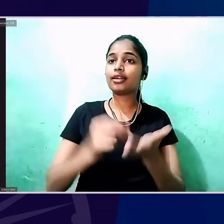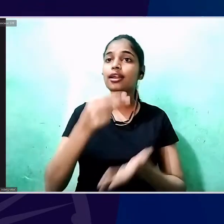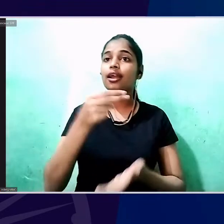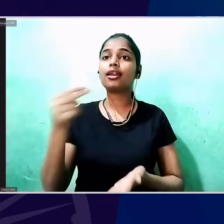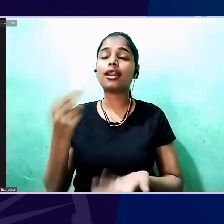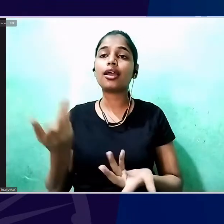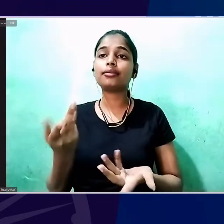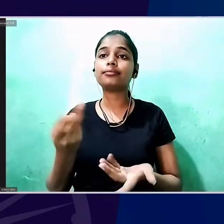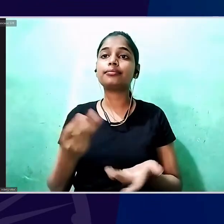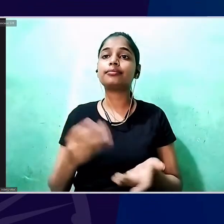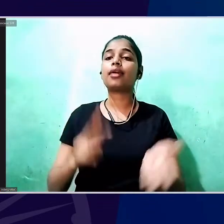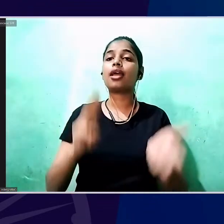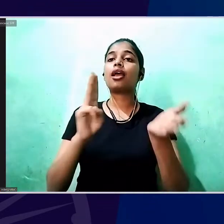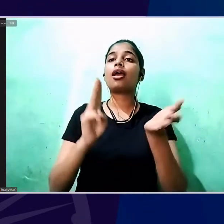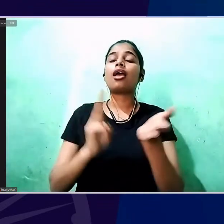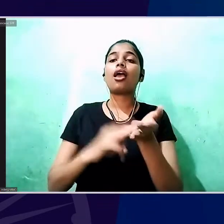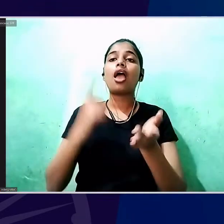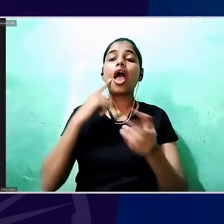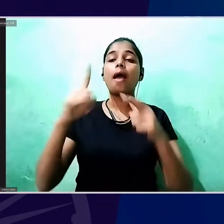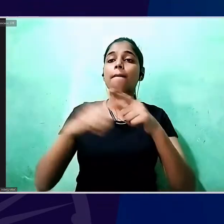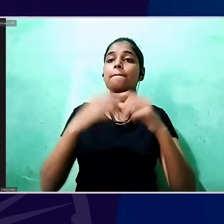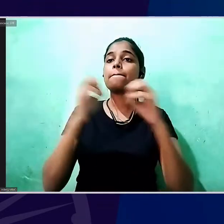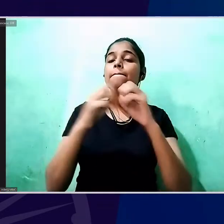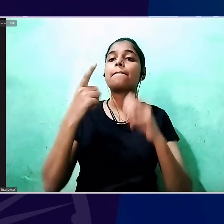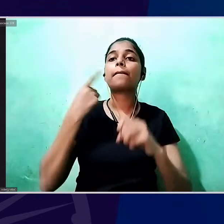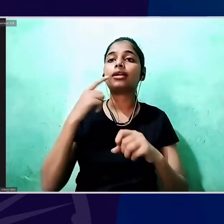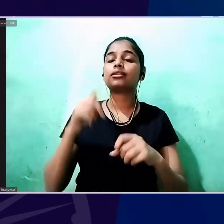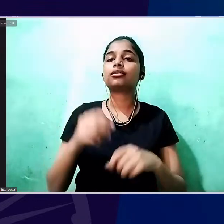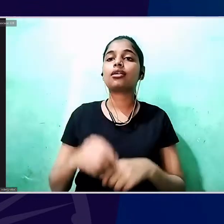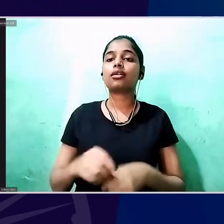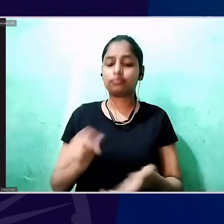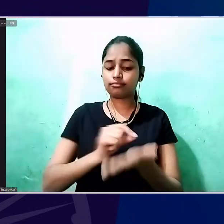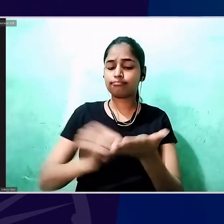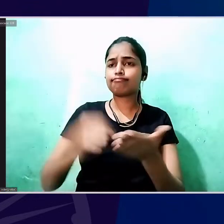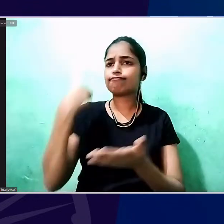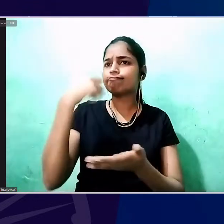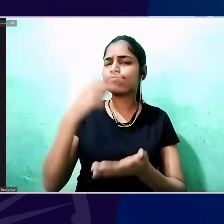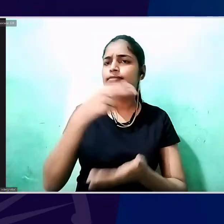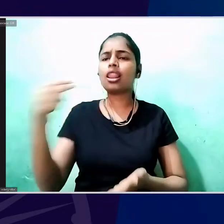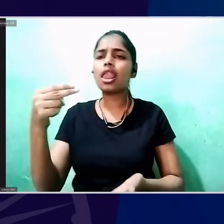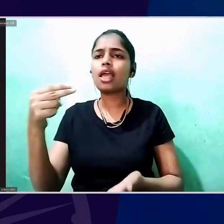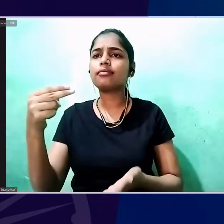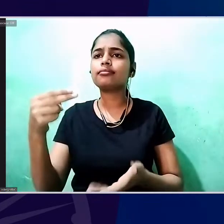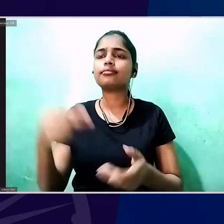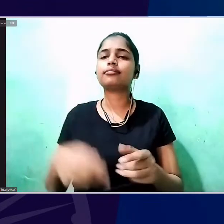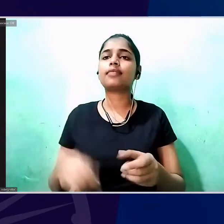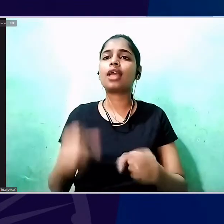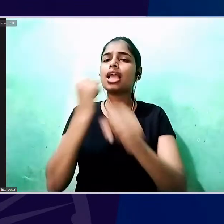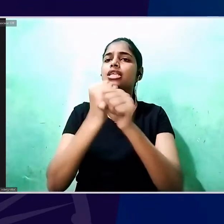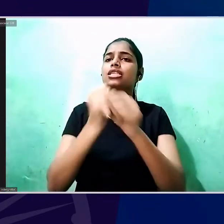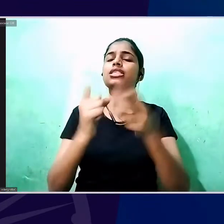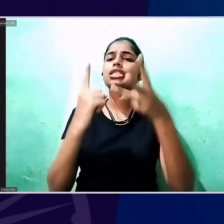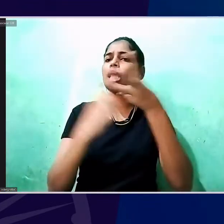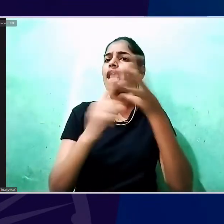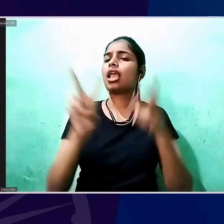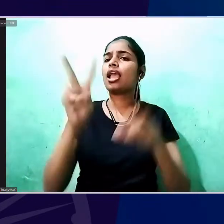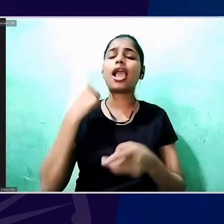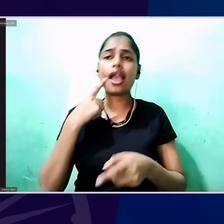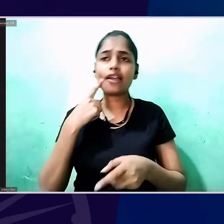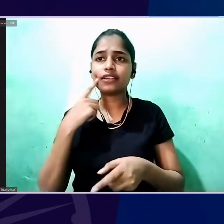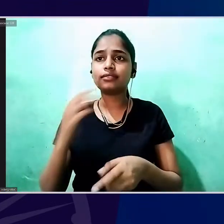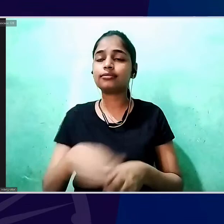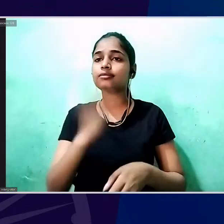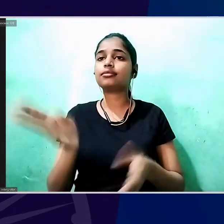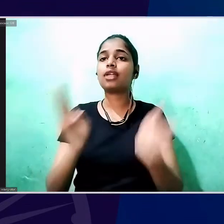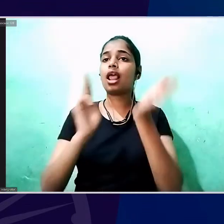Ottar, is Gavin Maxwell. Maxwell lived on the west